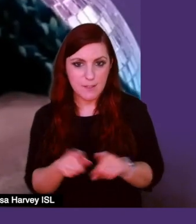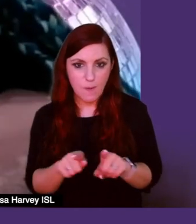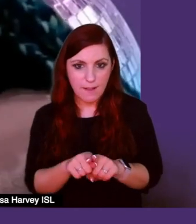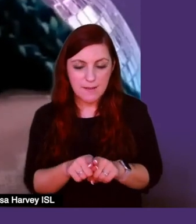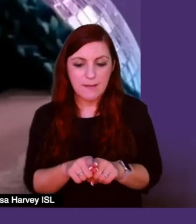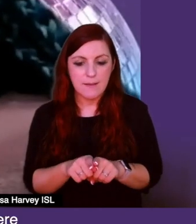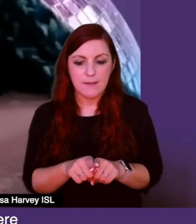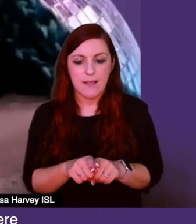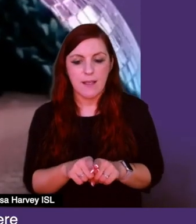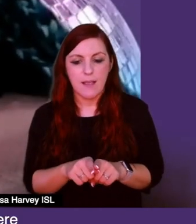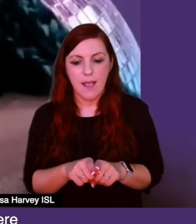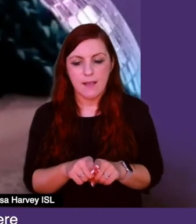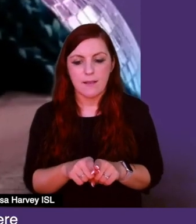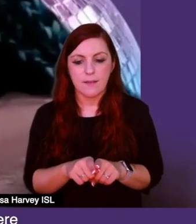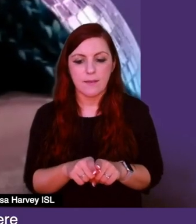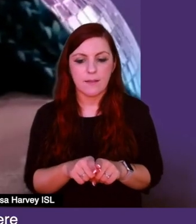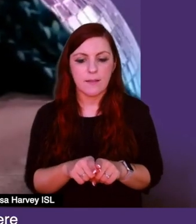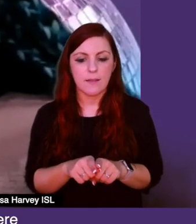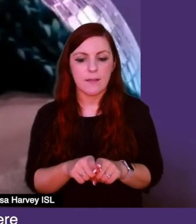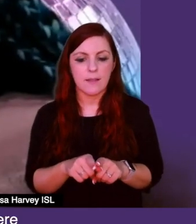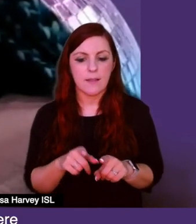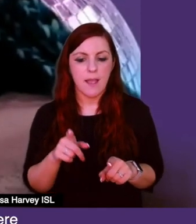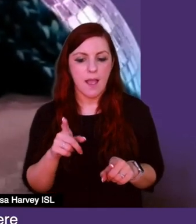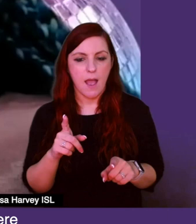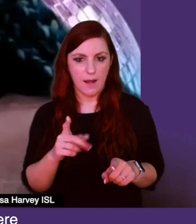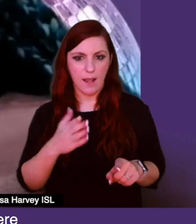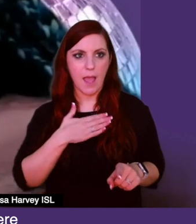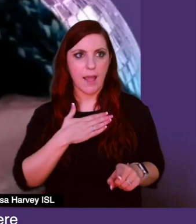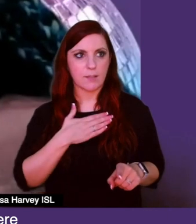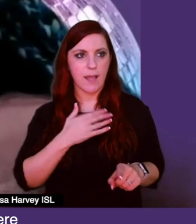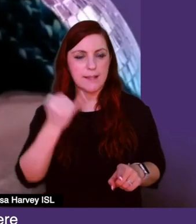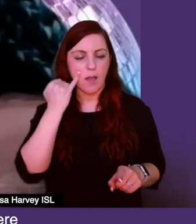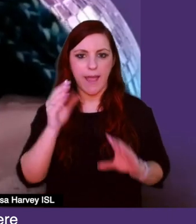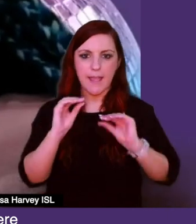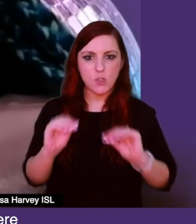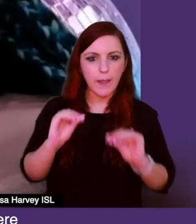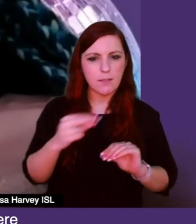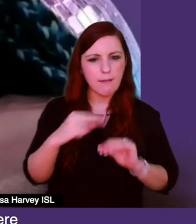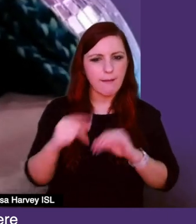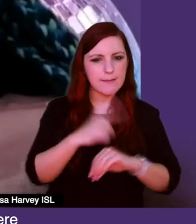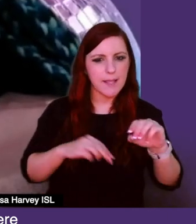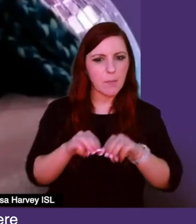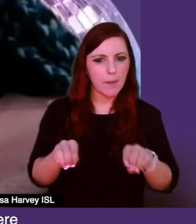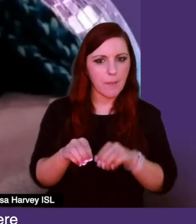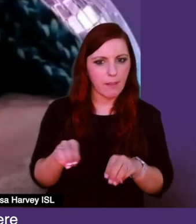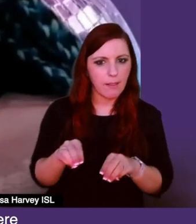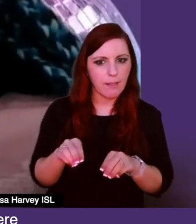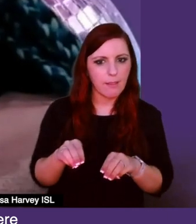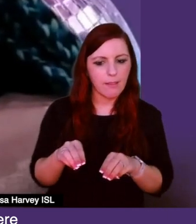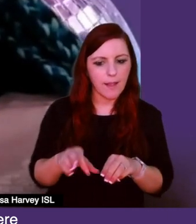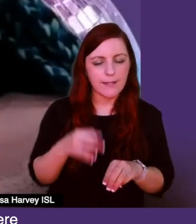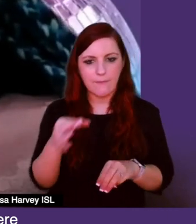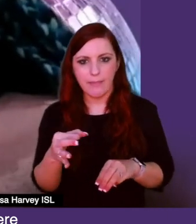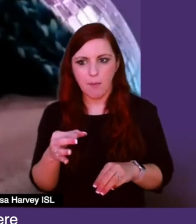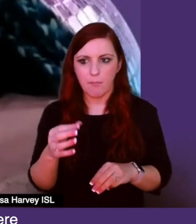like that. And I also try to educate non-disabled people, because I feel like there's a lot of stereotypes that